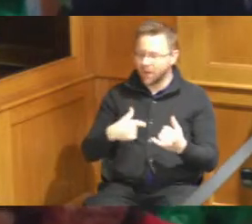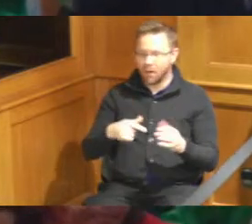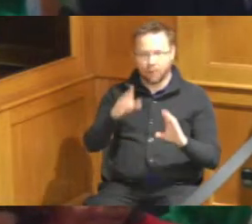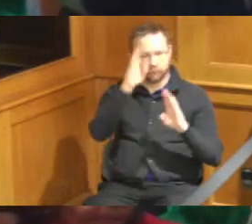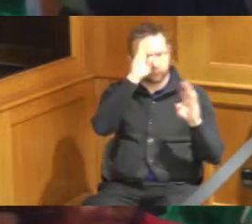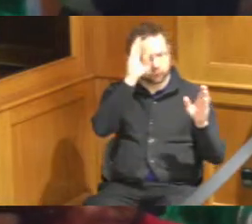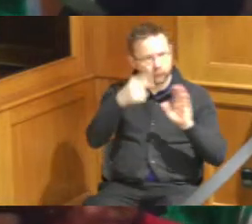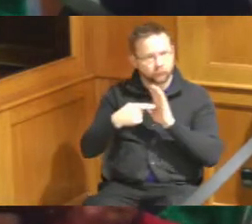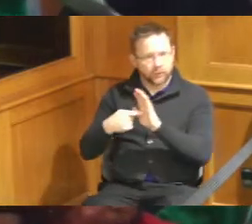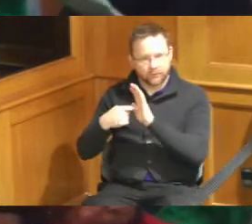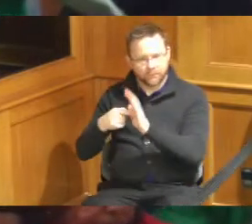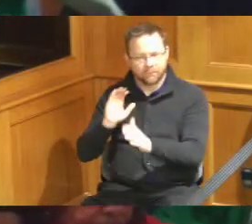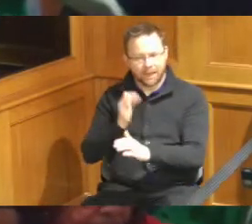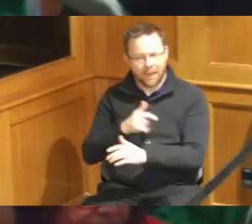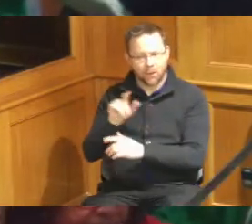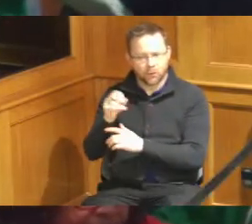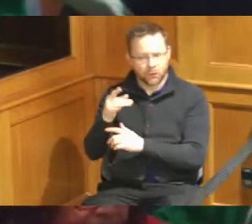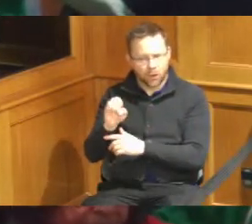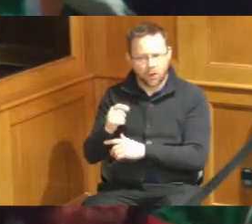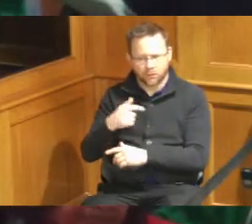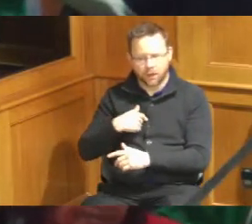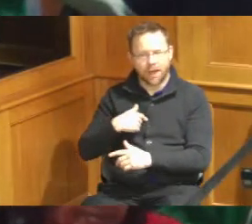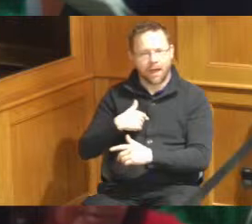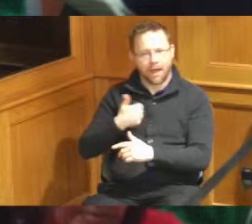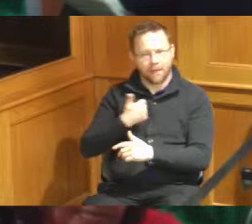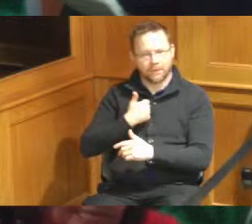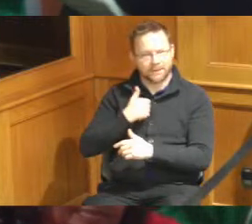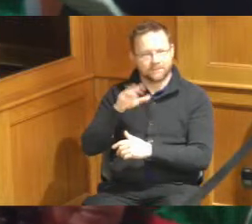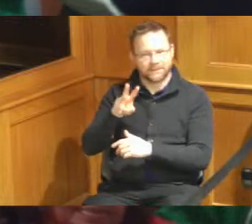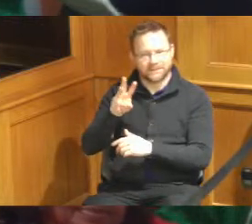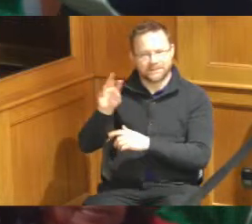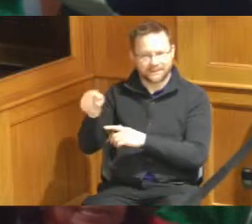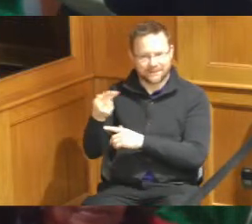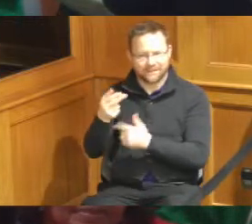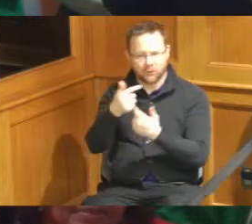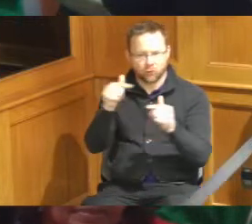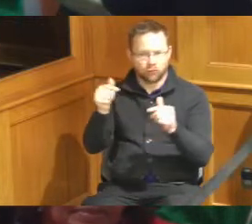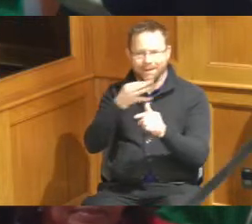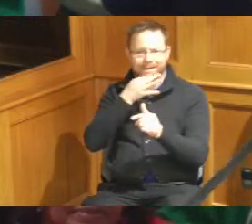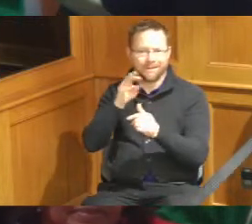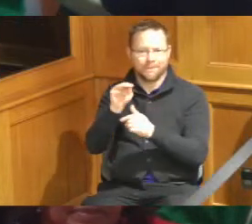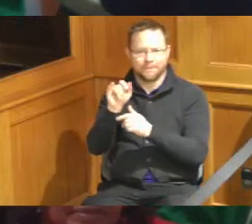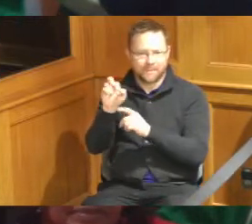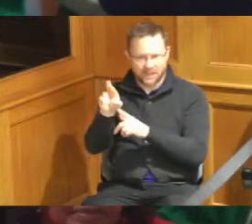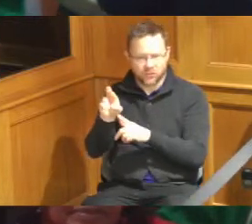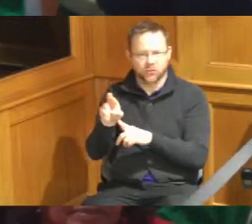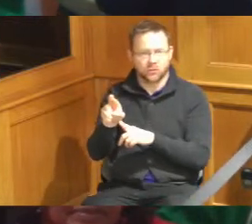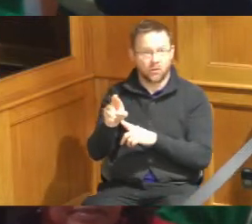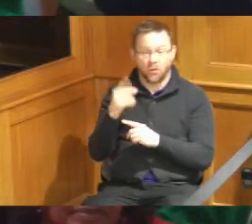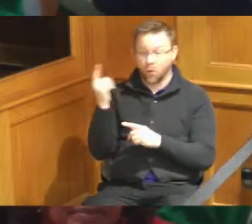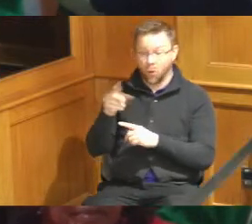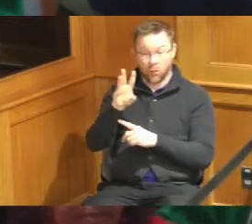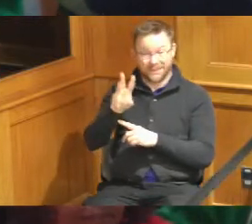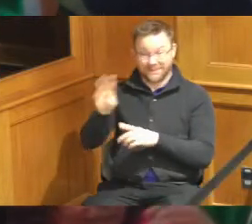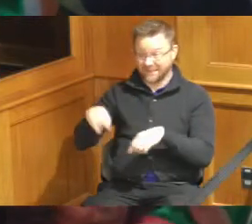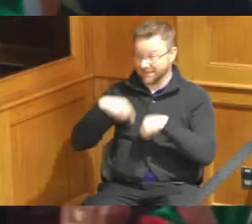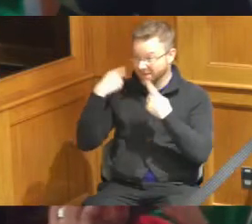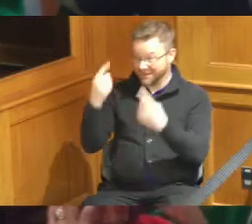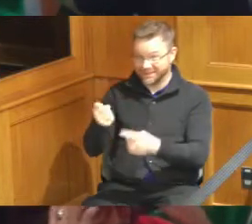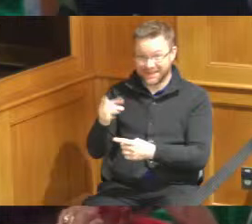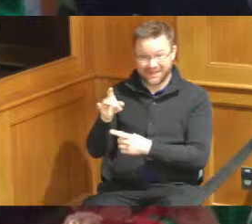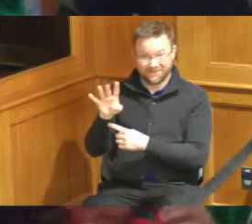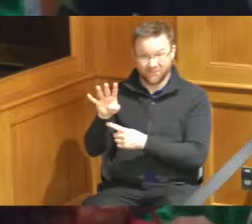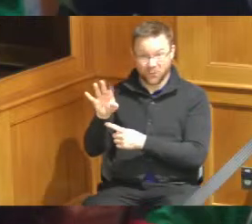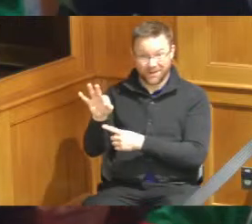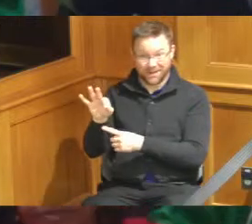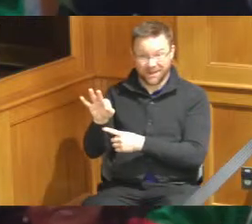Worshipful Prince Hall Grand Lodge, where I serve humbly as the 66th Most Worshipful Grand Master. There's only been 66 of us since